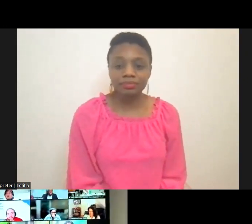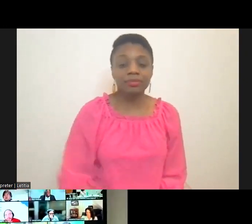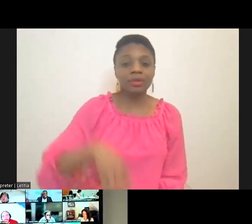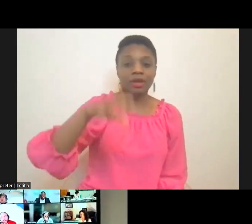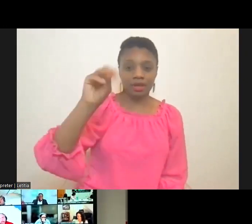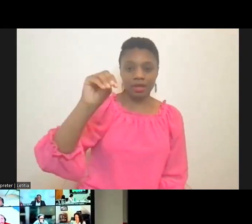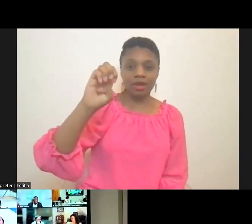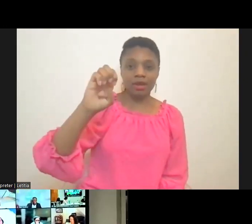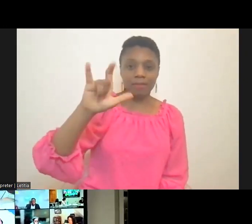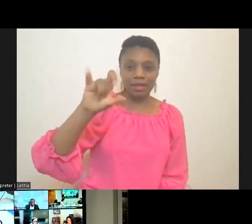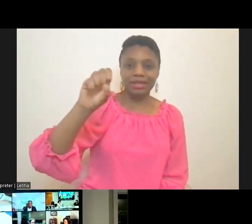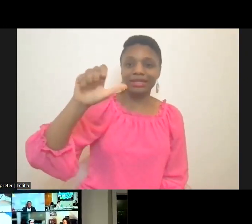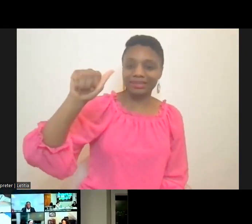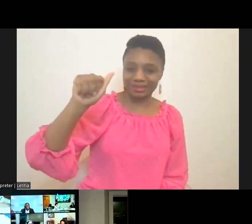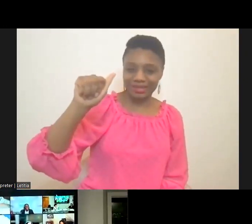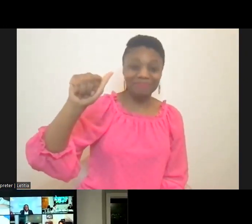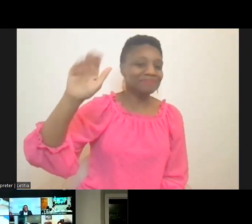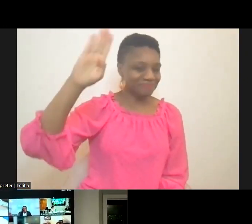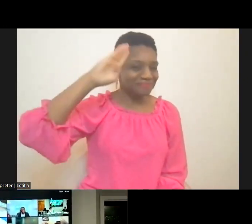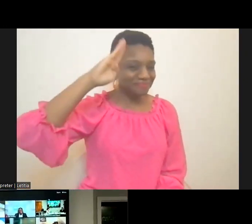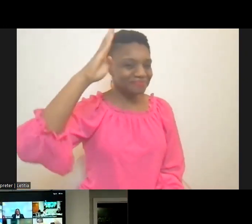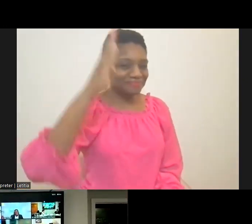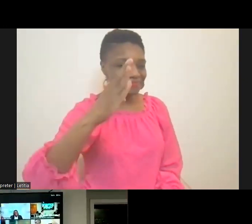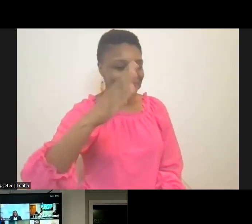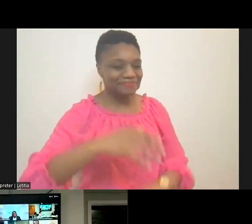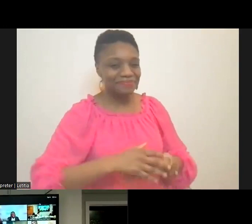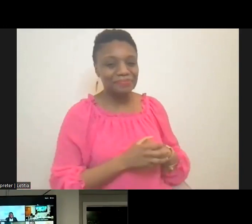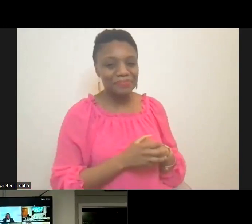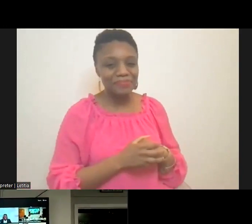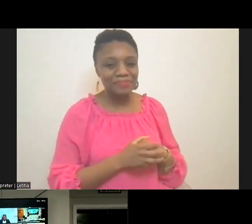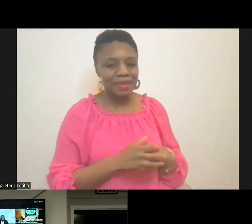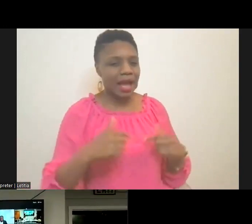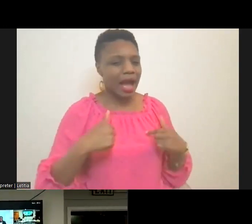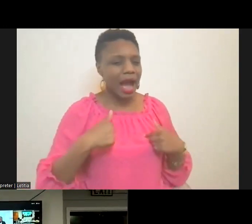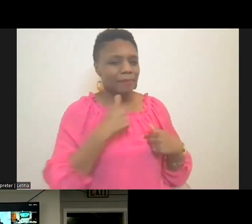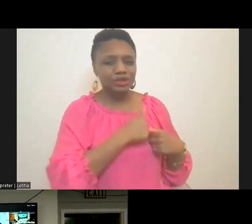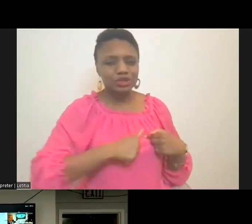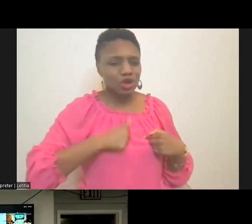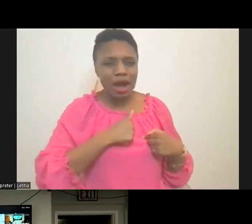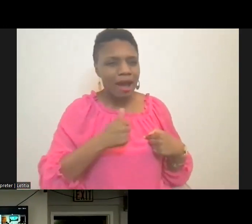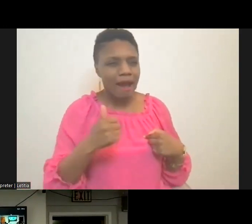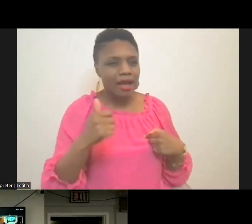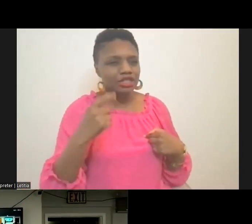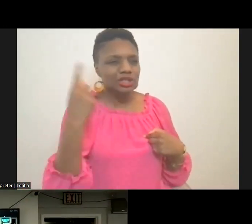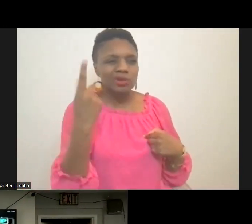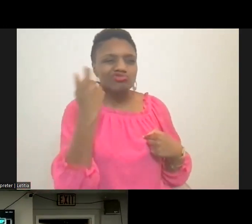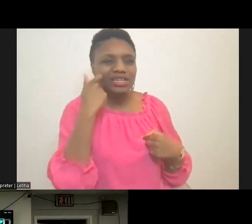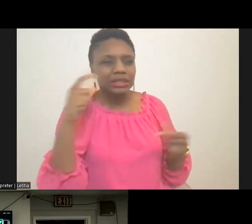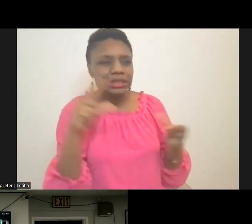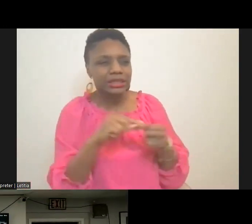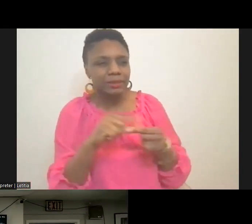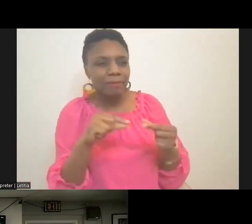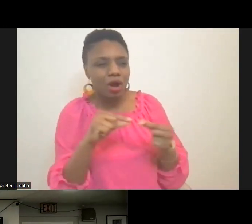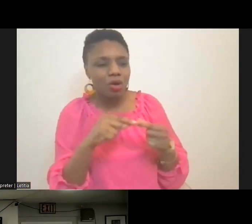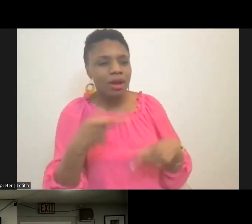Melissa Ferretti. I mean, I think like you said, I'm sorry, I didn't see who it was that had just spoke, but I think